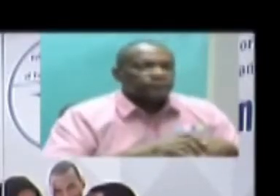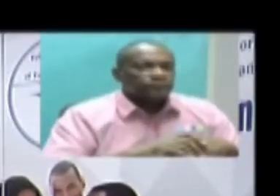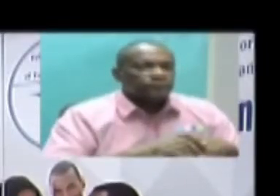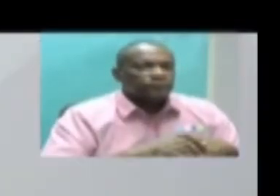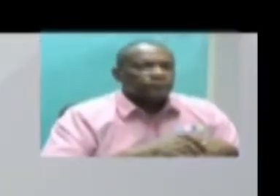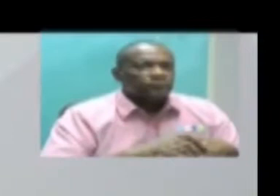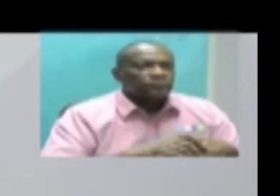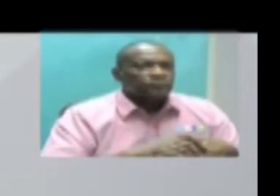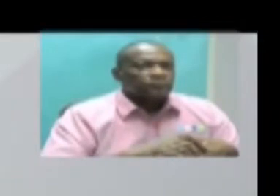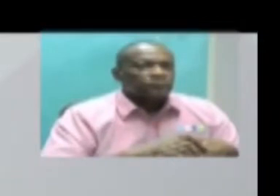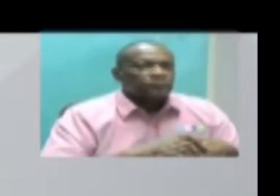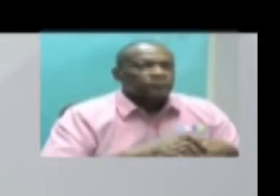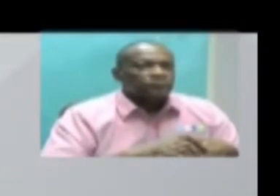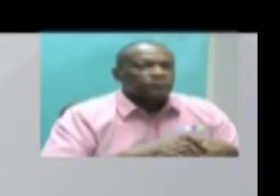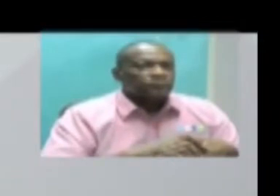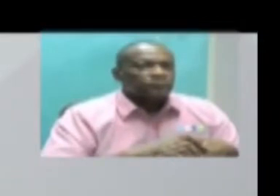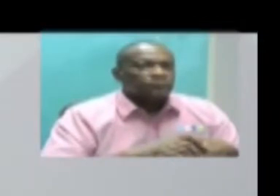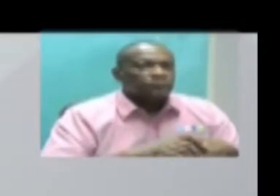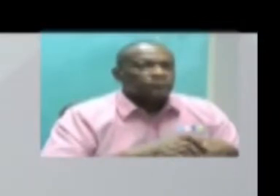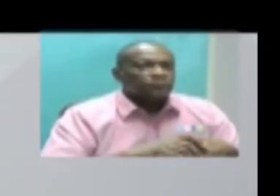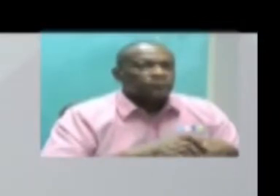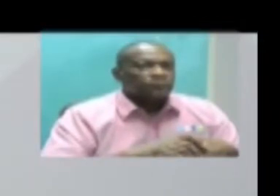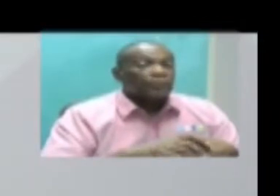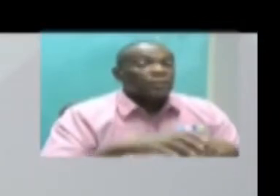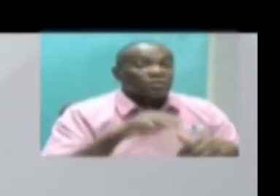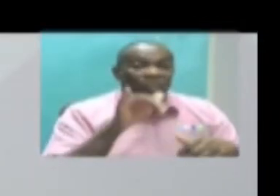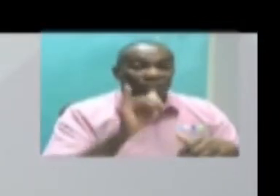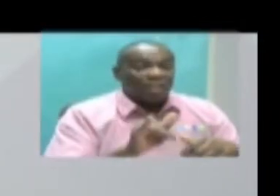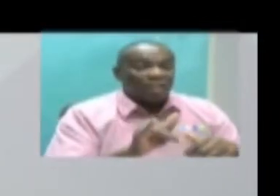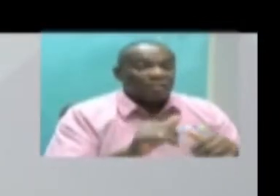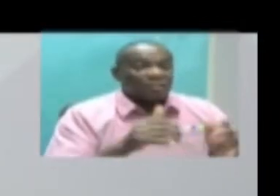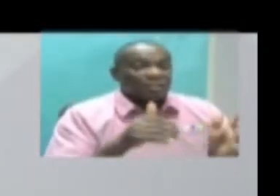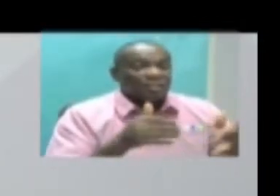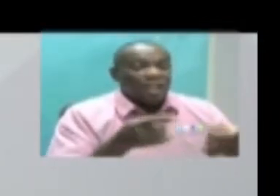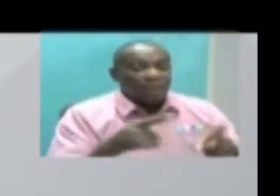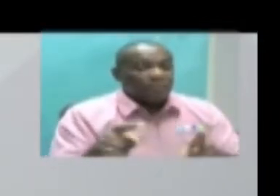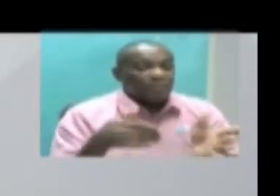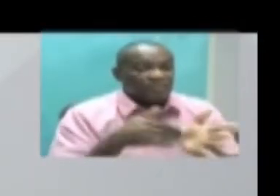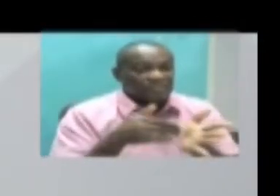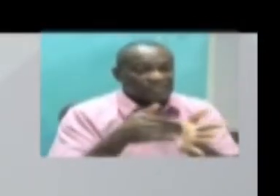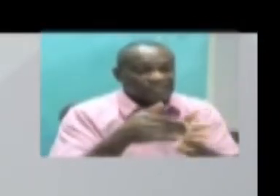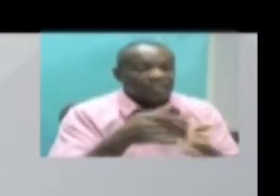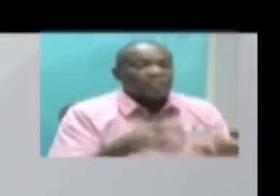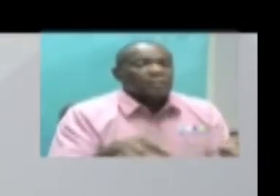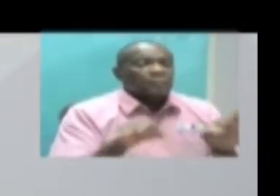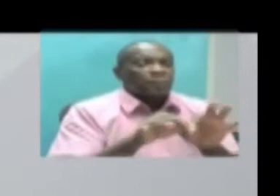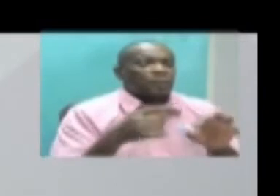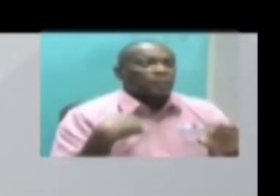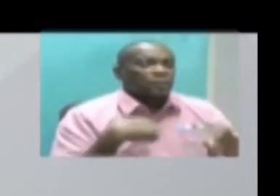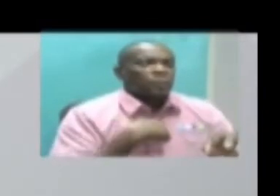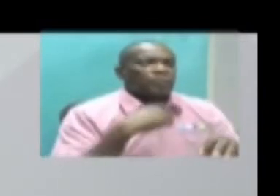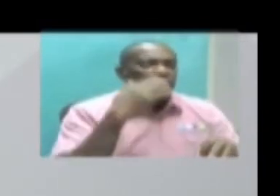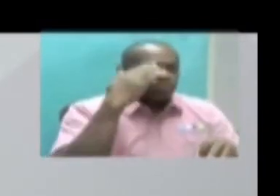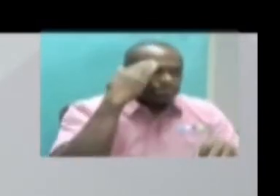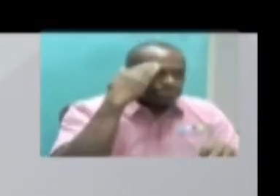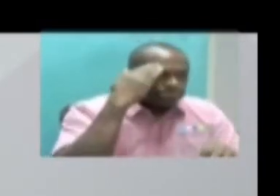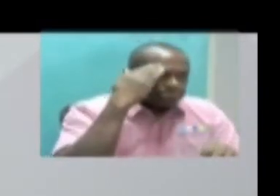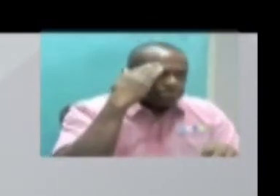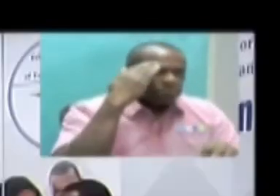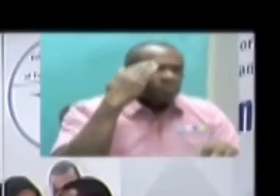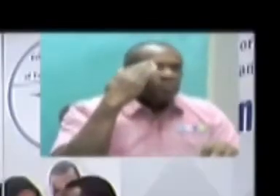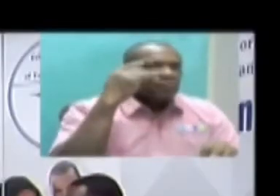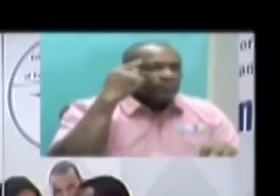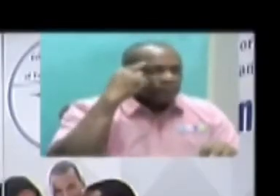now where that is coming more prevalent, and we must be conscious of it. And I'll give an example quickly. I've got to take in too much